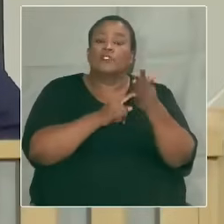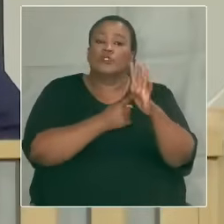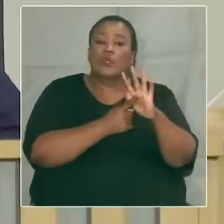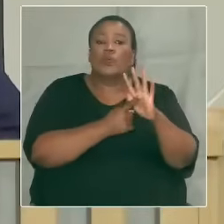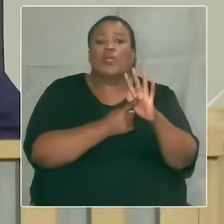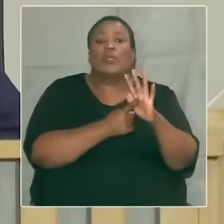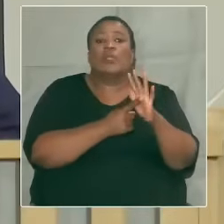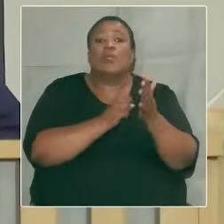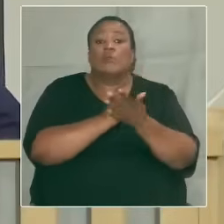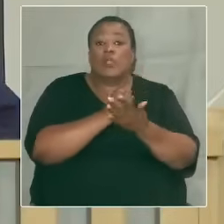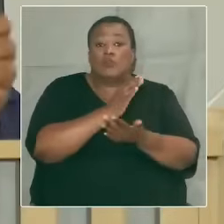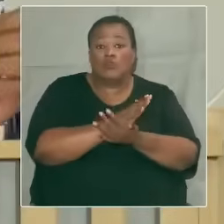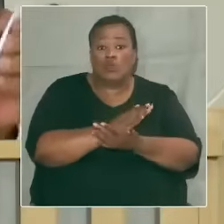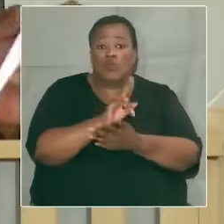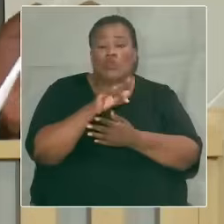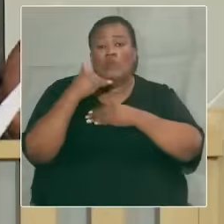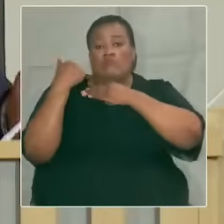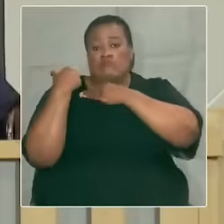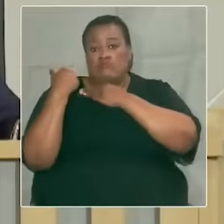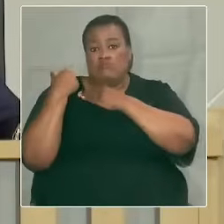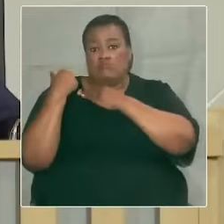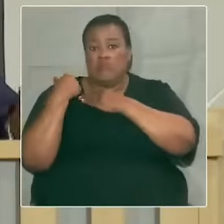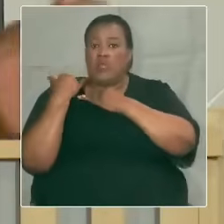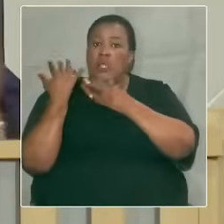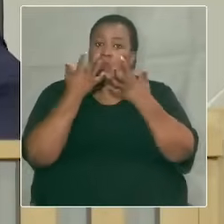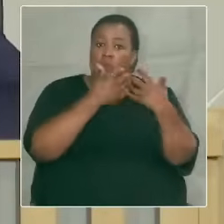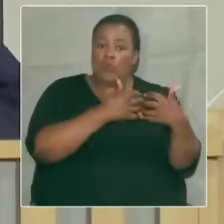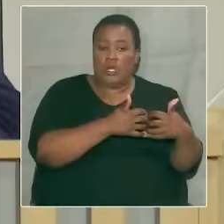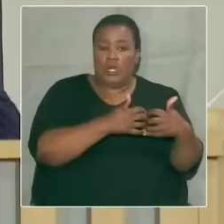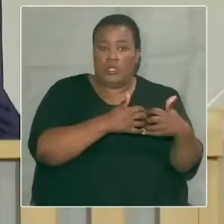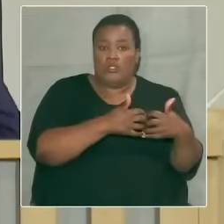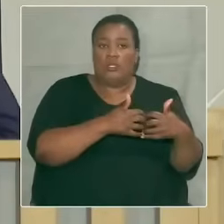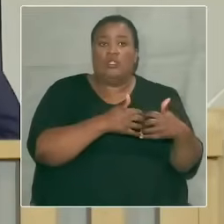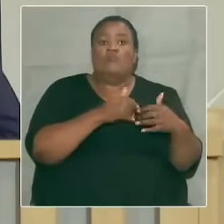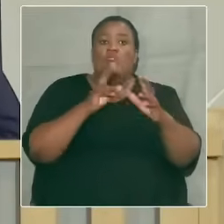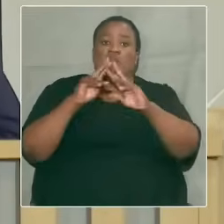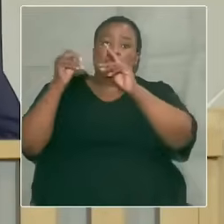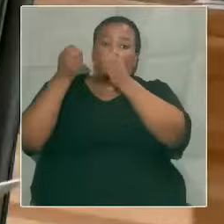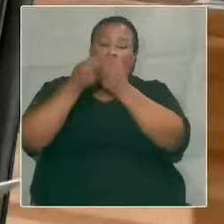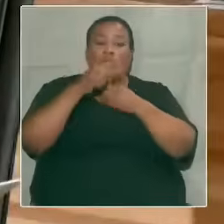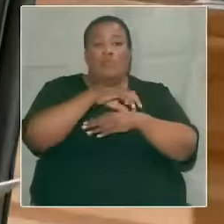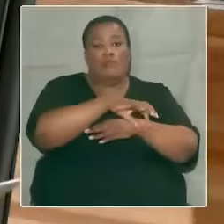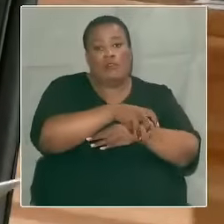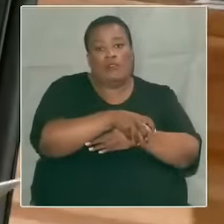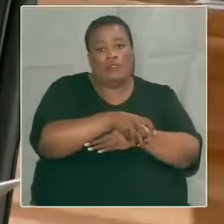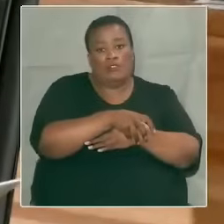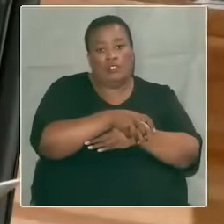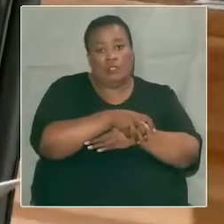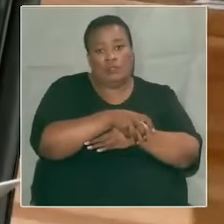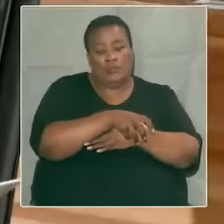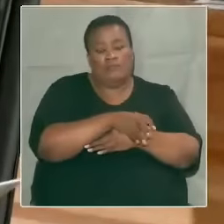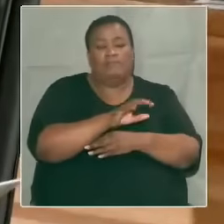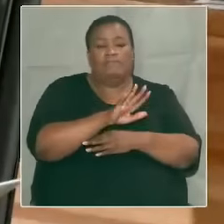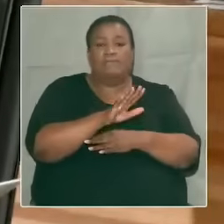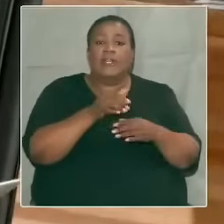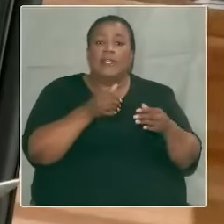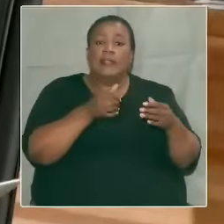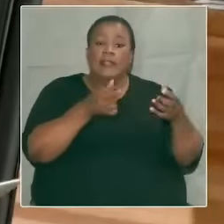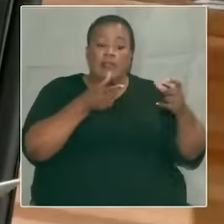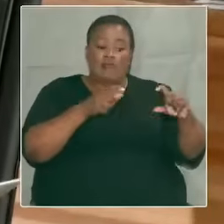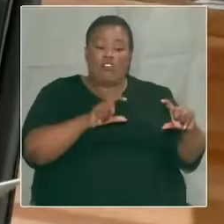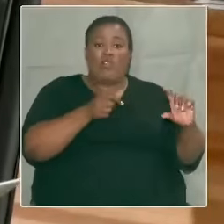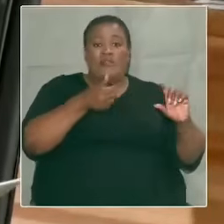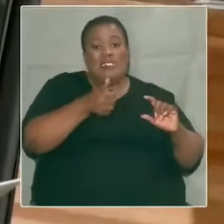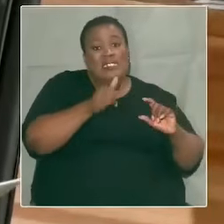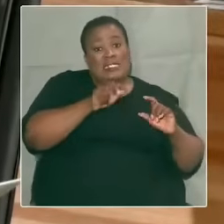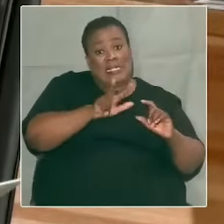amongst key national and provincial stakeholders. Yes, and then in 68.1, you then deal